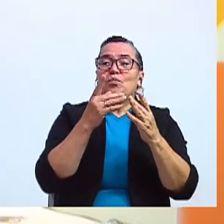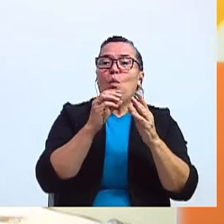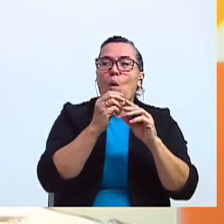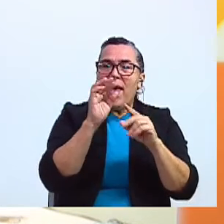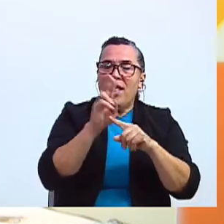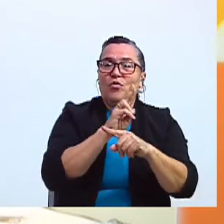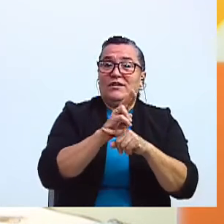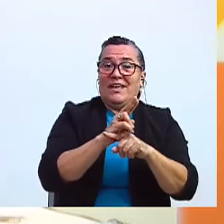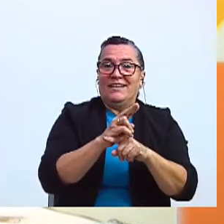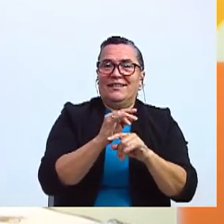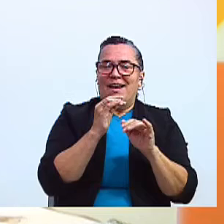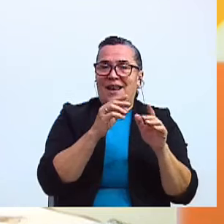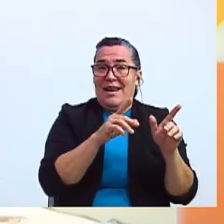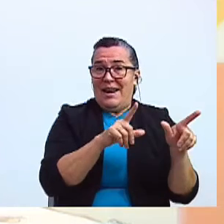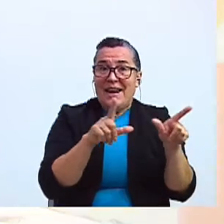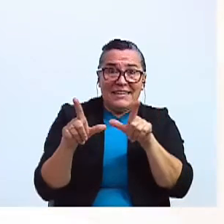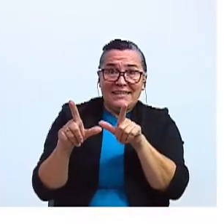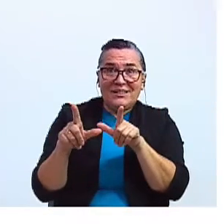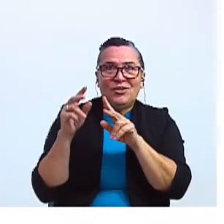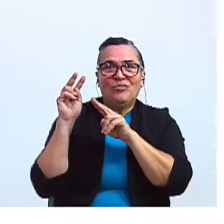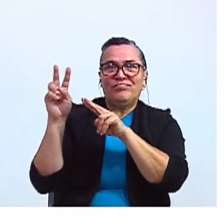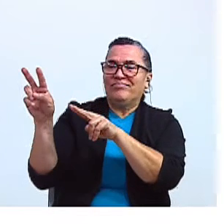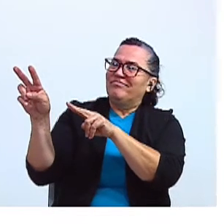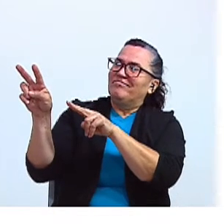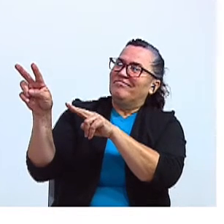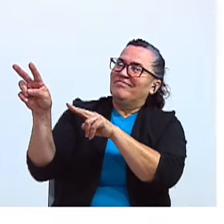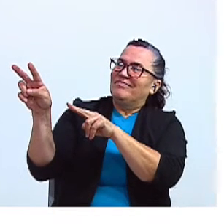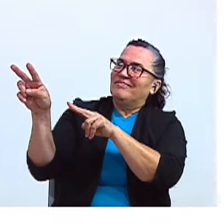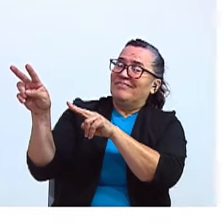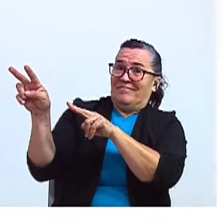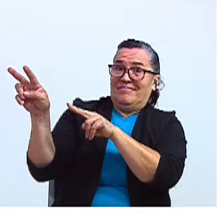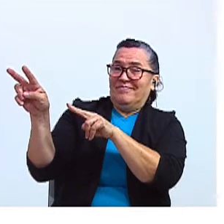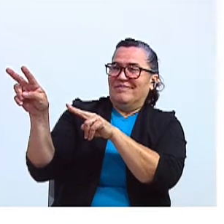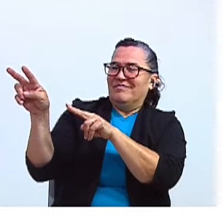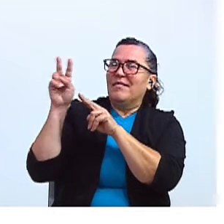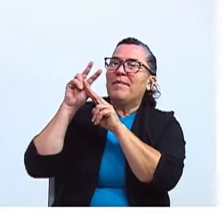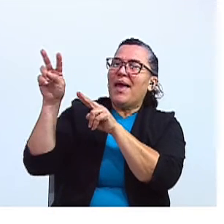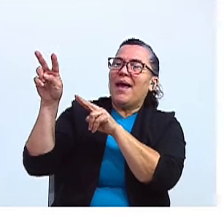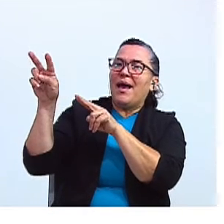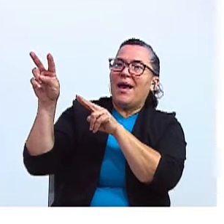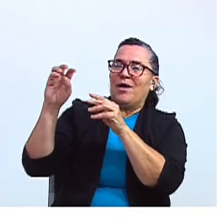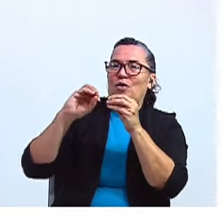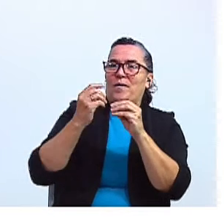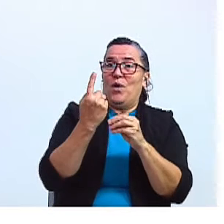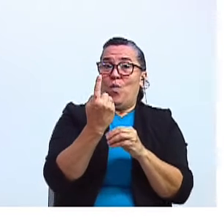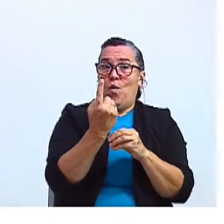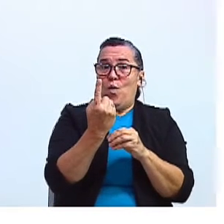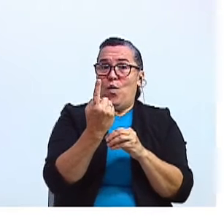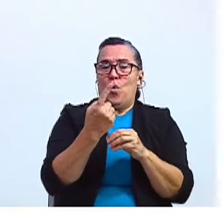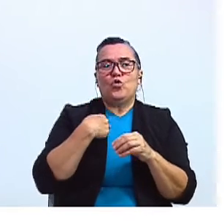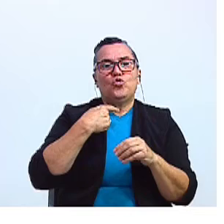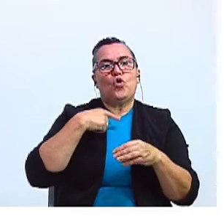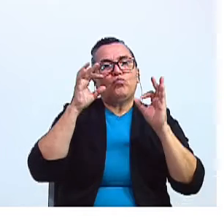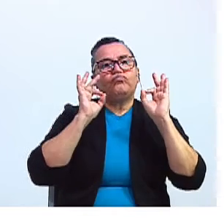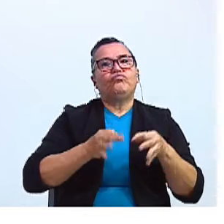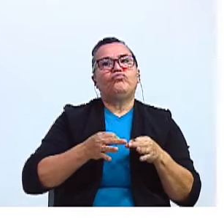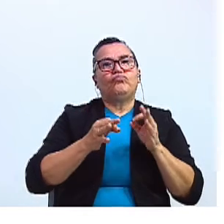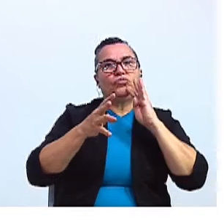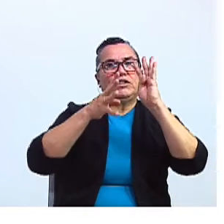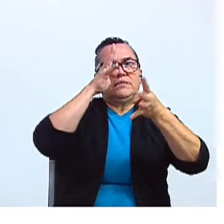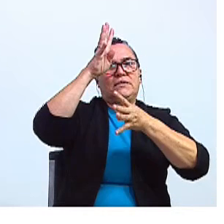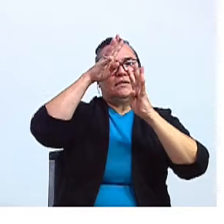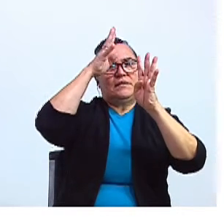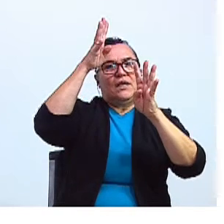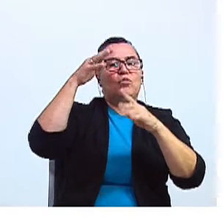commercial. Ready? Very good. Excellent. Number 1, I decided to invent